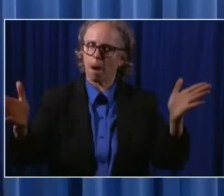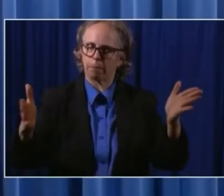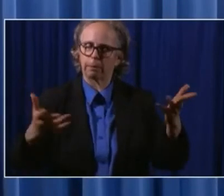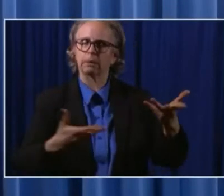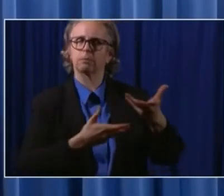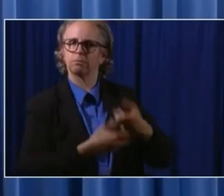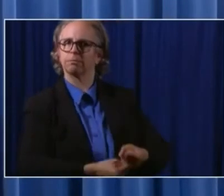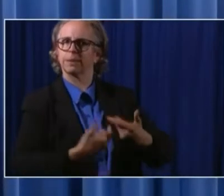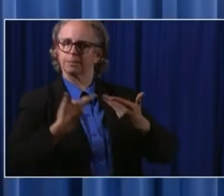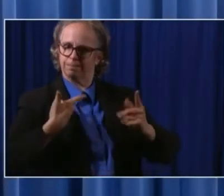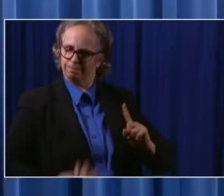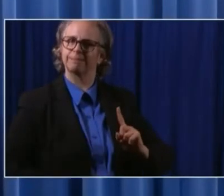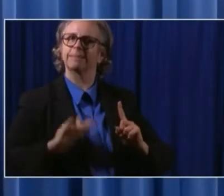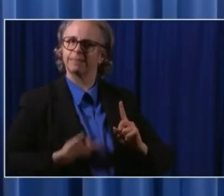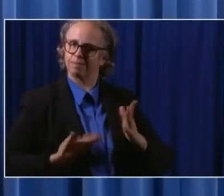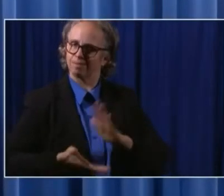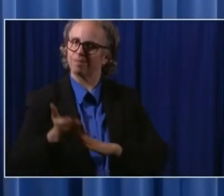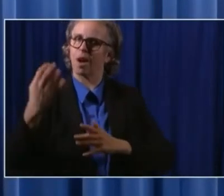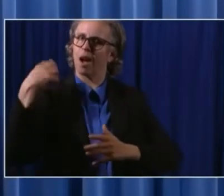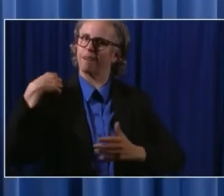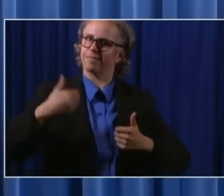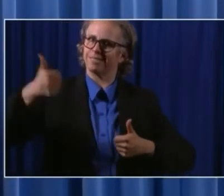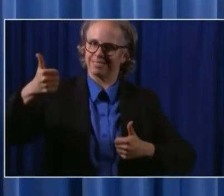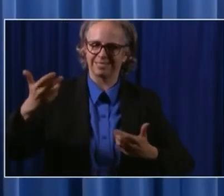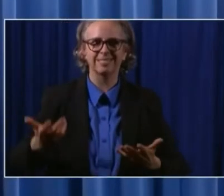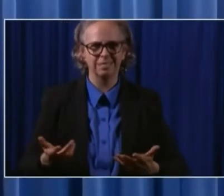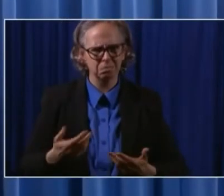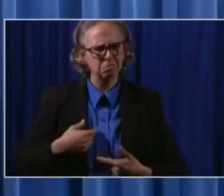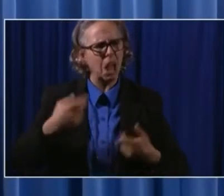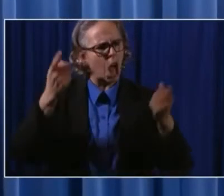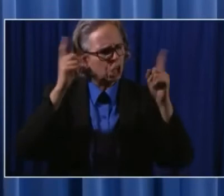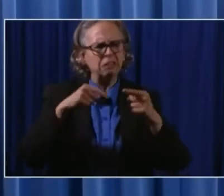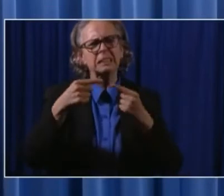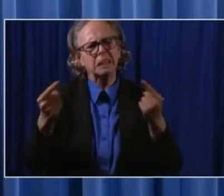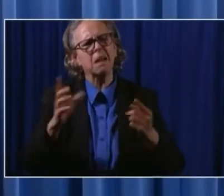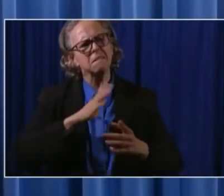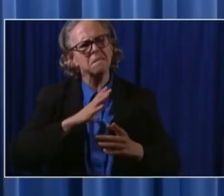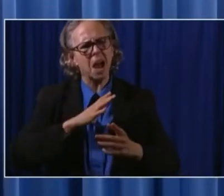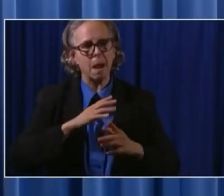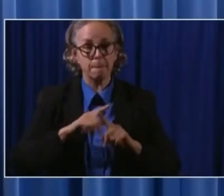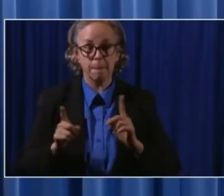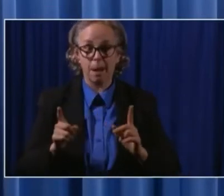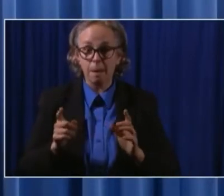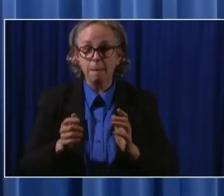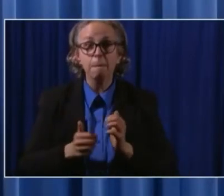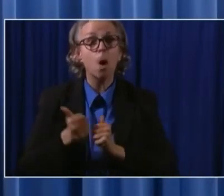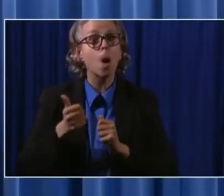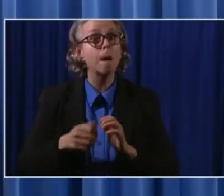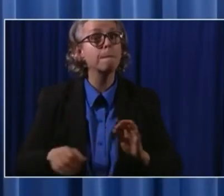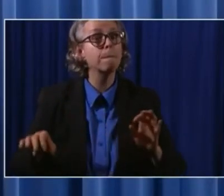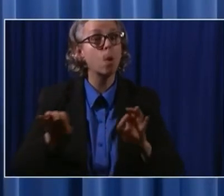say, look, I agree or I don't agree with that official, but I believe they're honest. I believe they're trying to do the best they can.